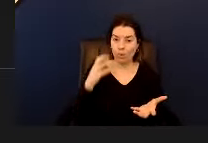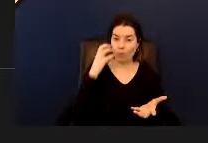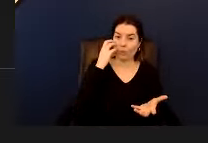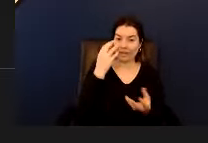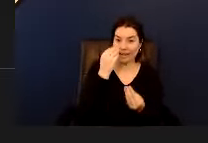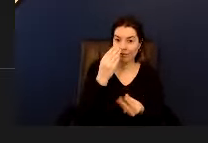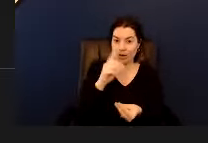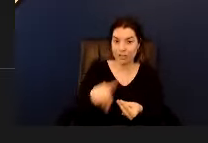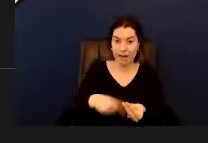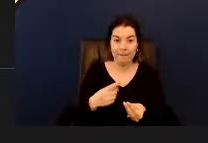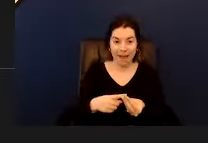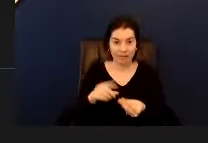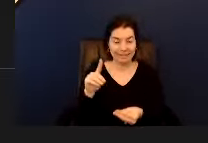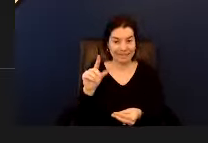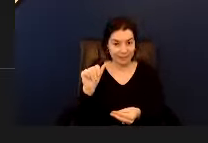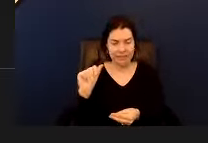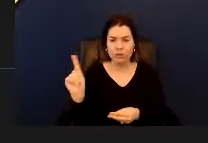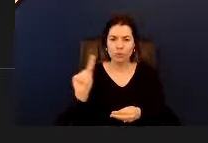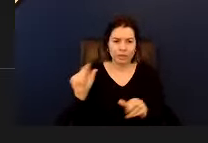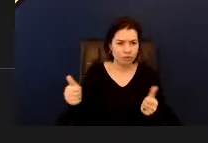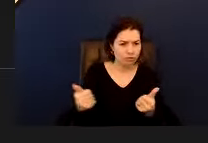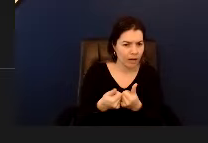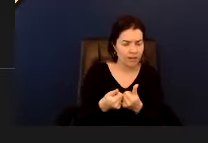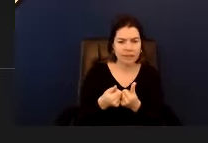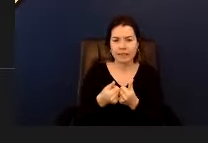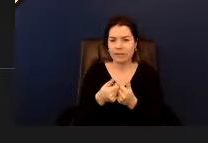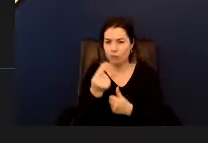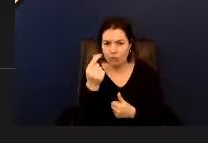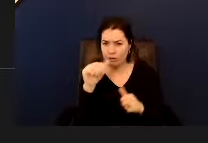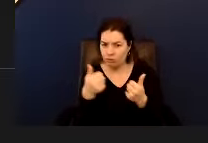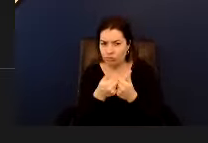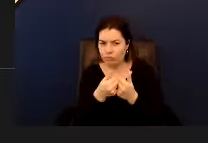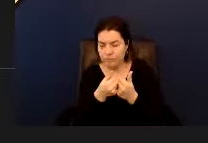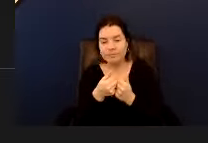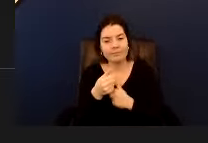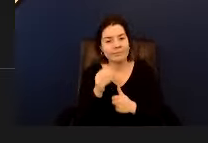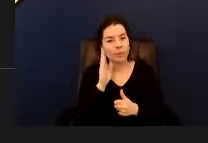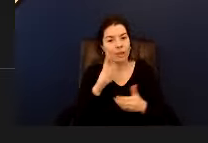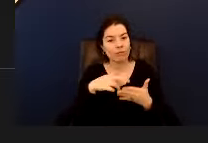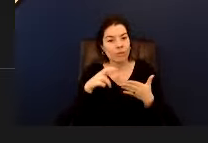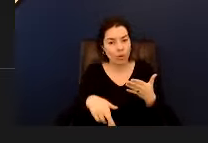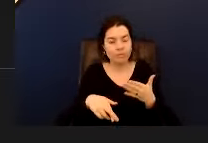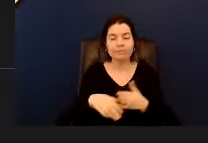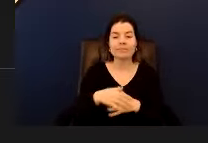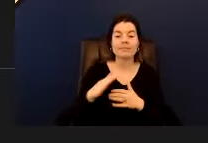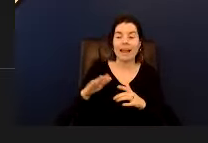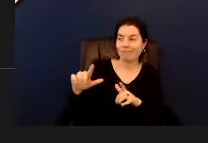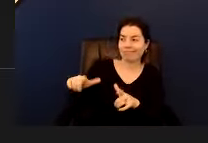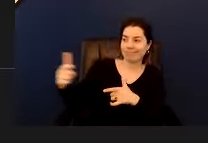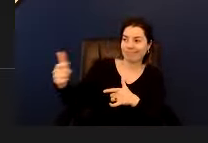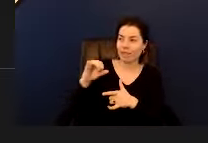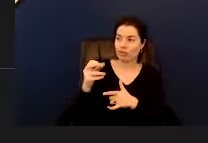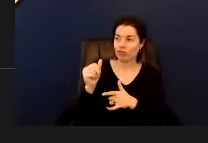were struggling. And I'm going to turn it over to Jane and Deborah